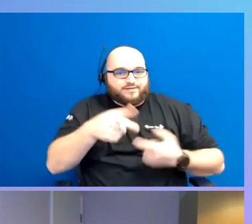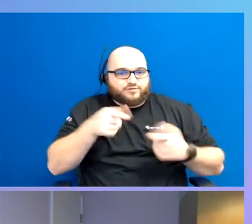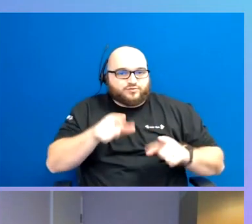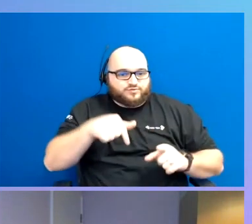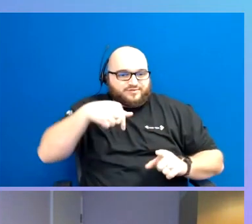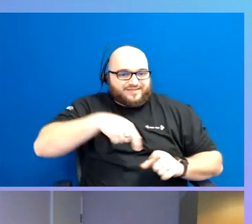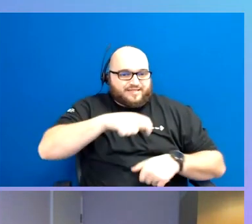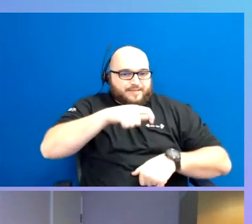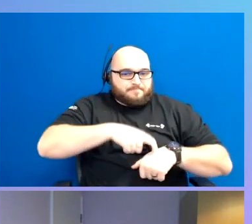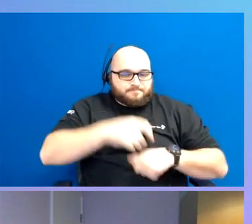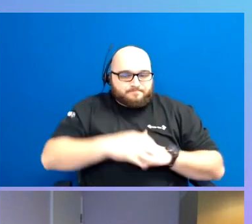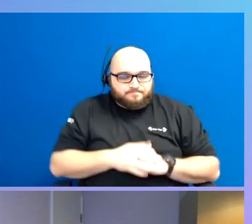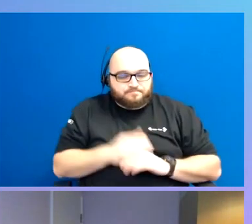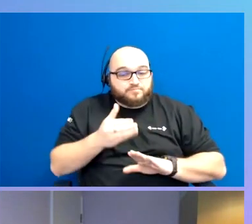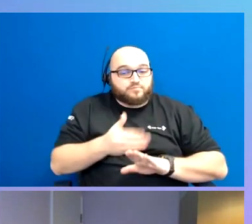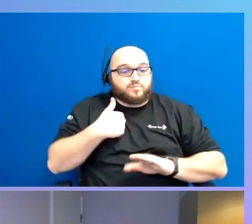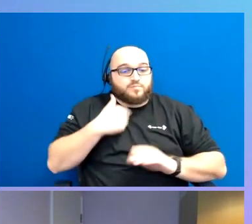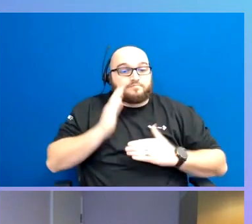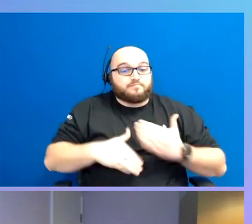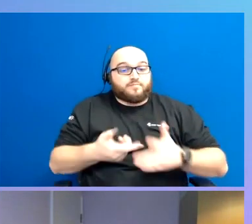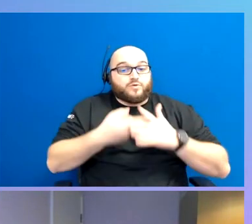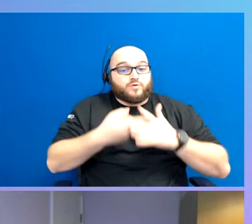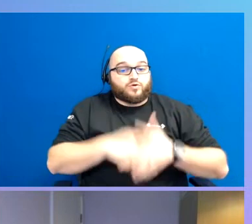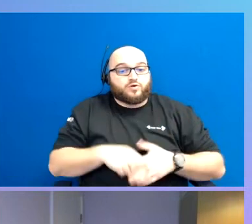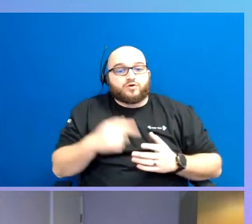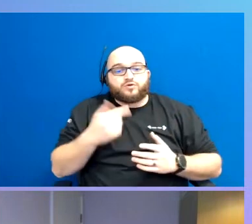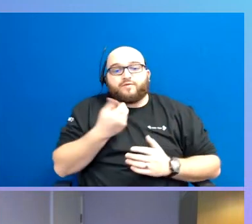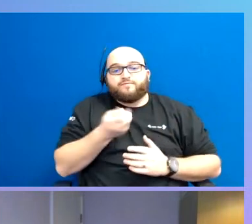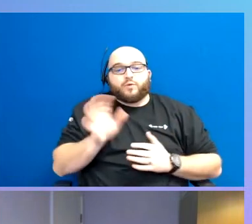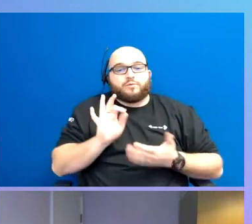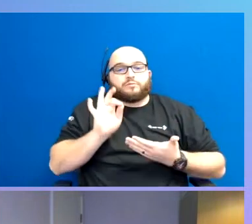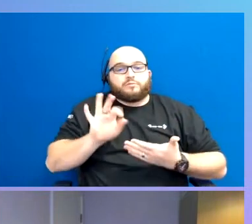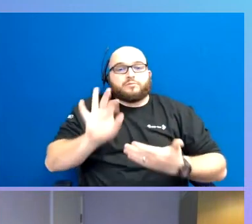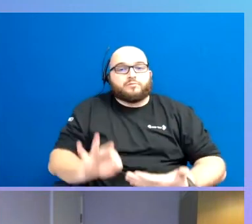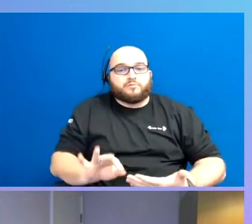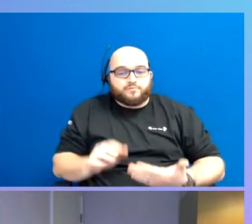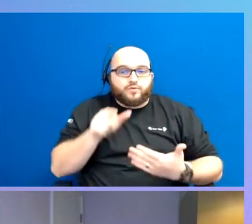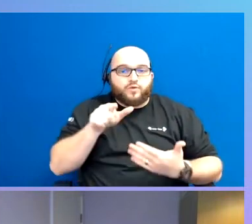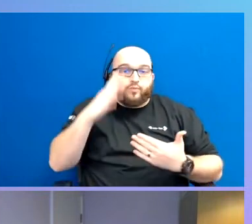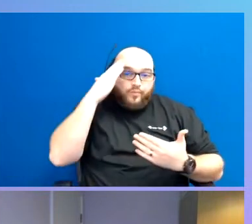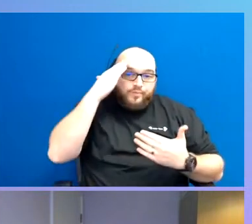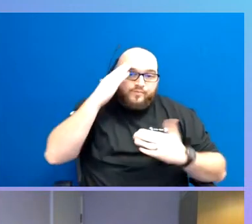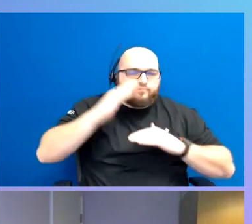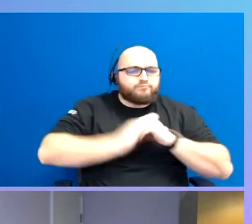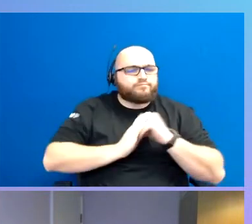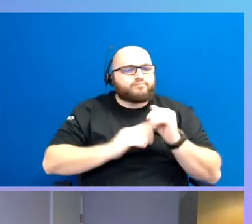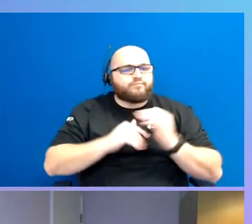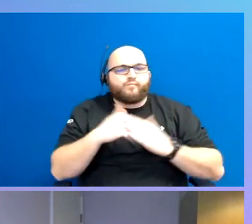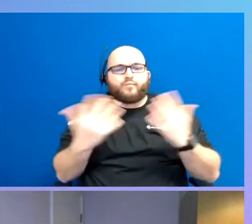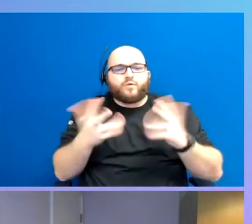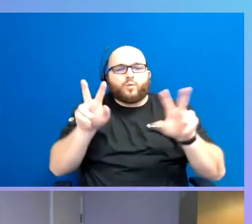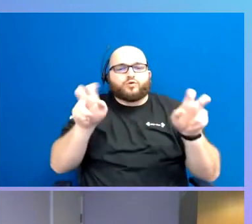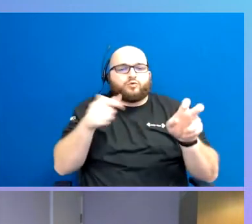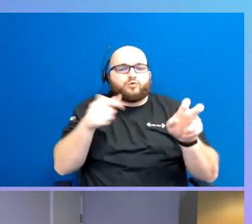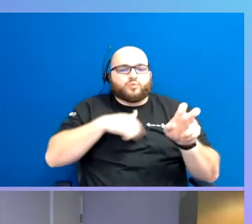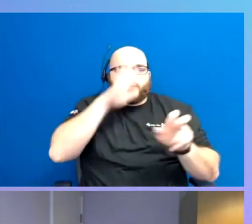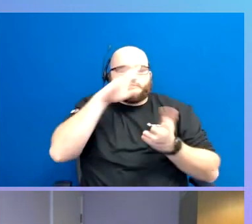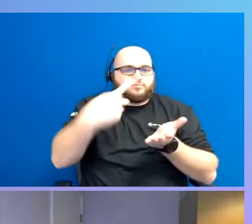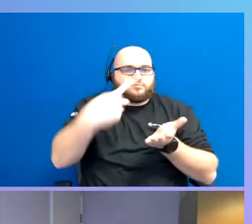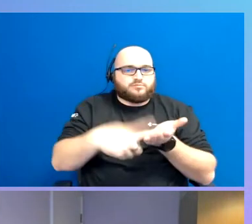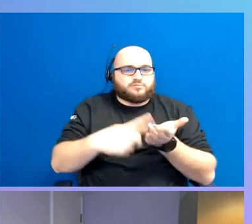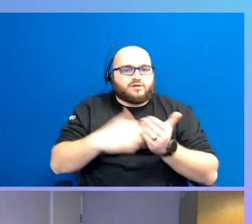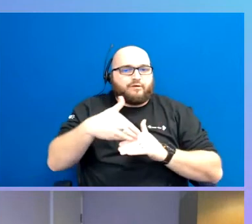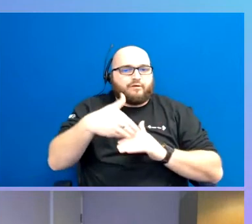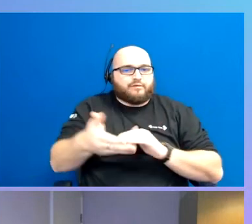before we jump into it, just a couple of things so you're aware and comfortable of what topics we'll be covering in the next half